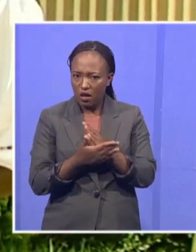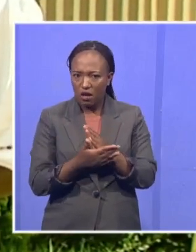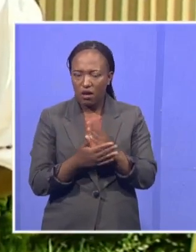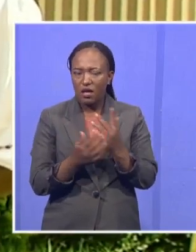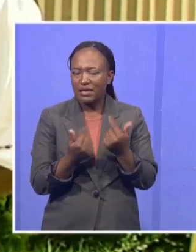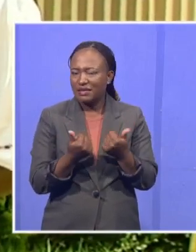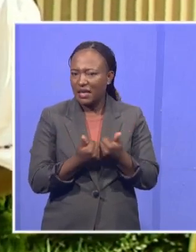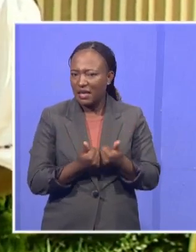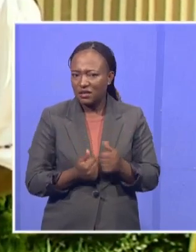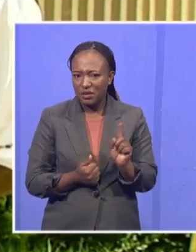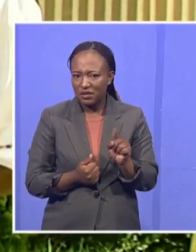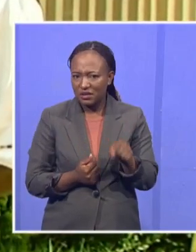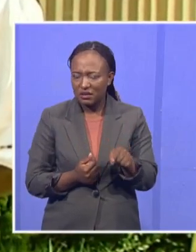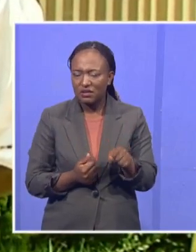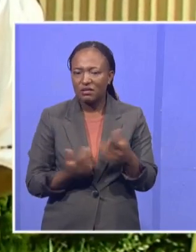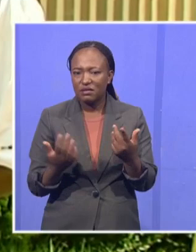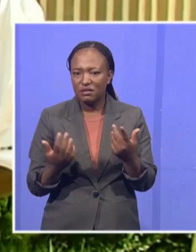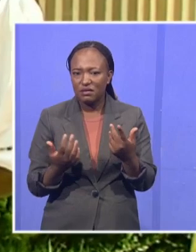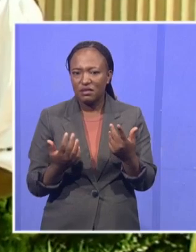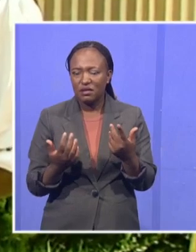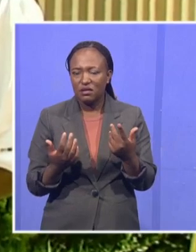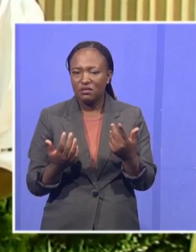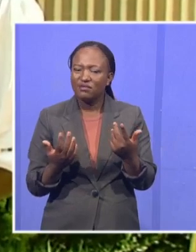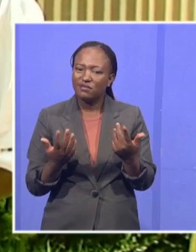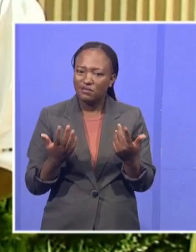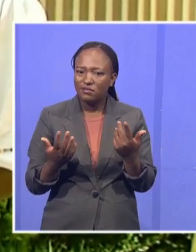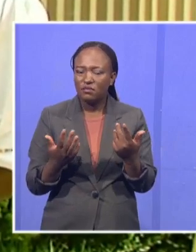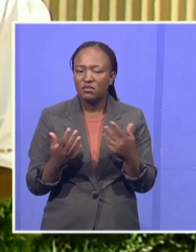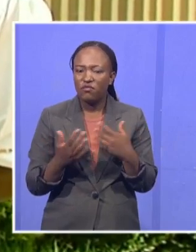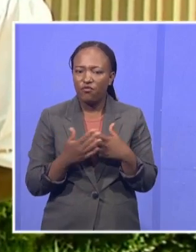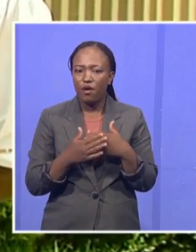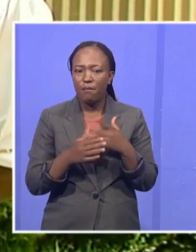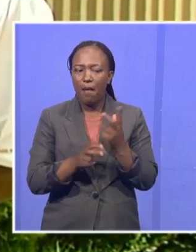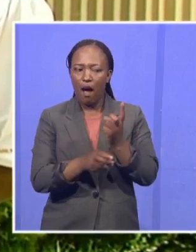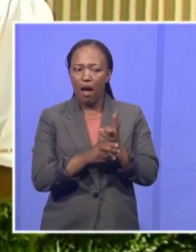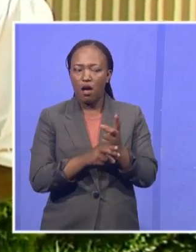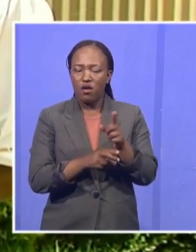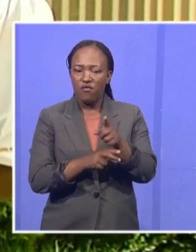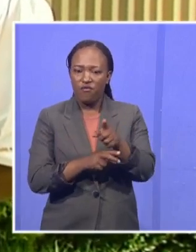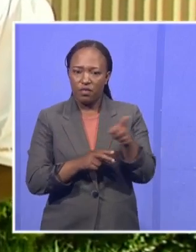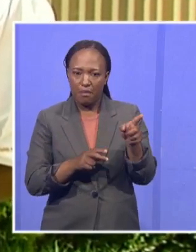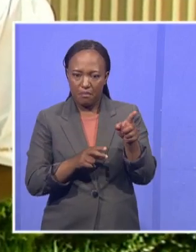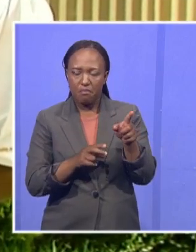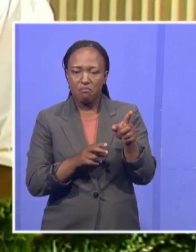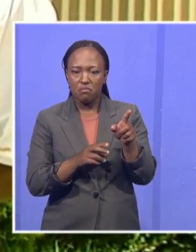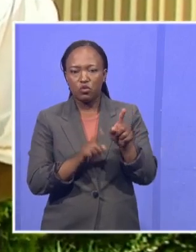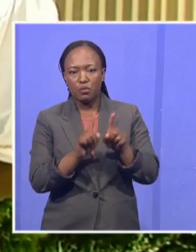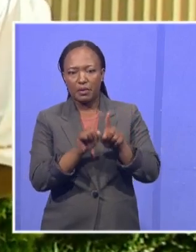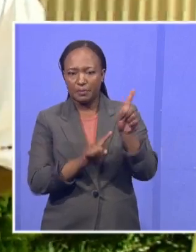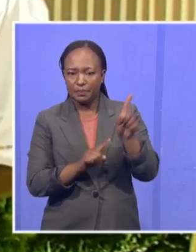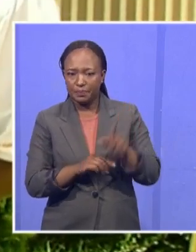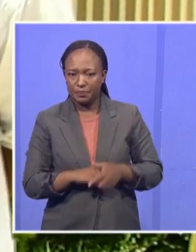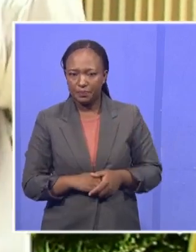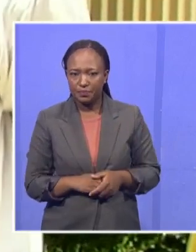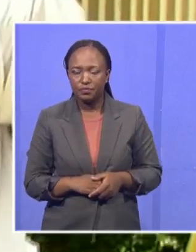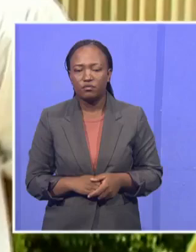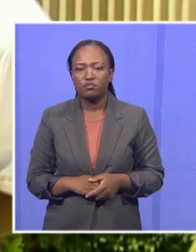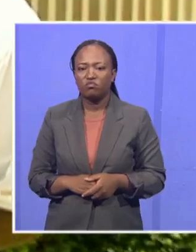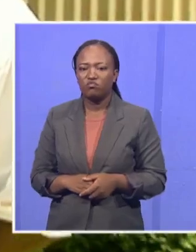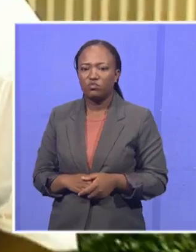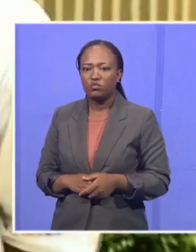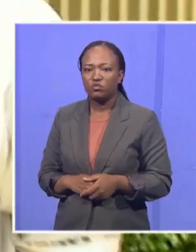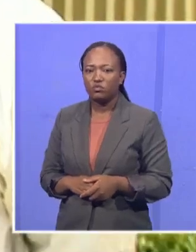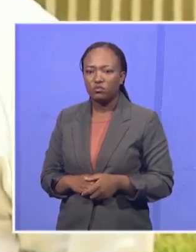have faced that made it very complicated for them to actually succeed. There are